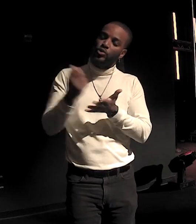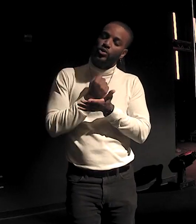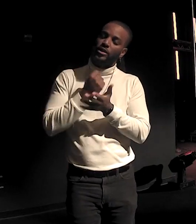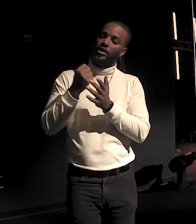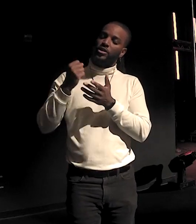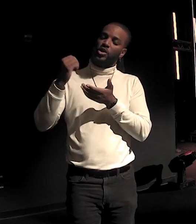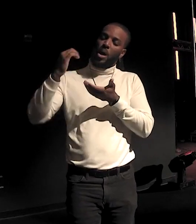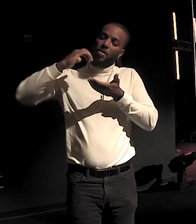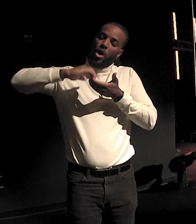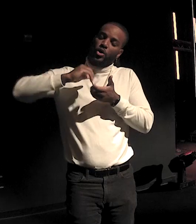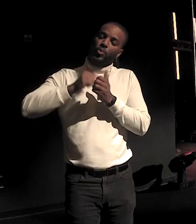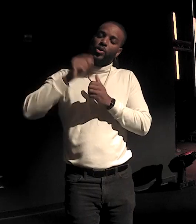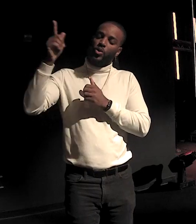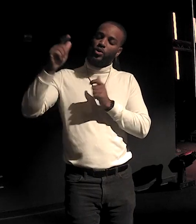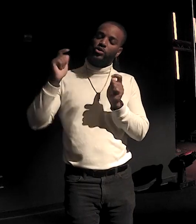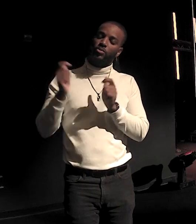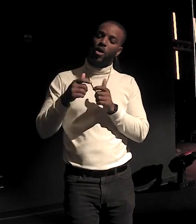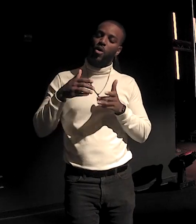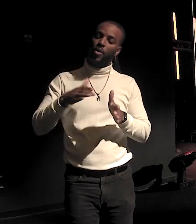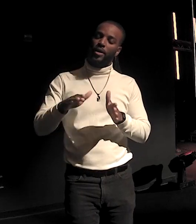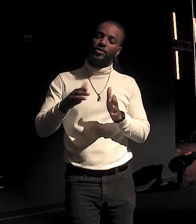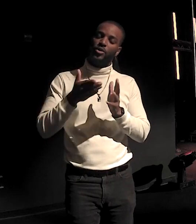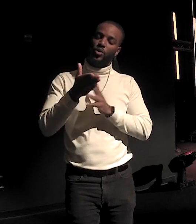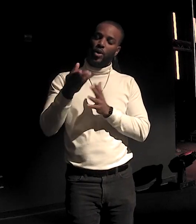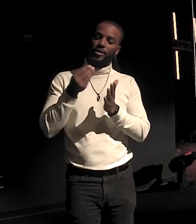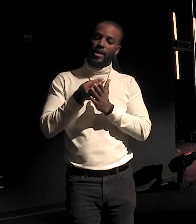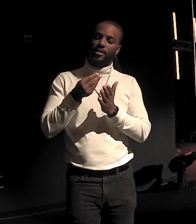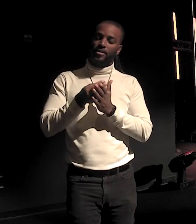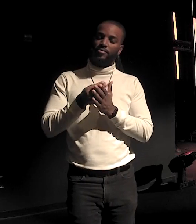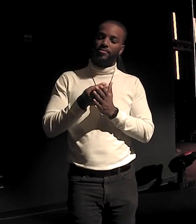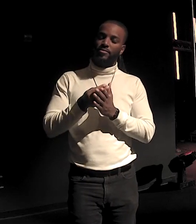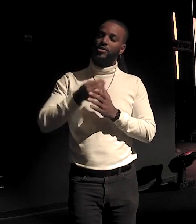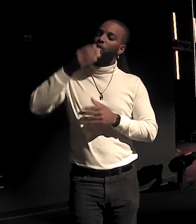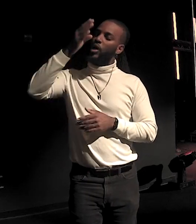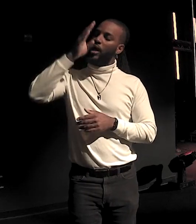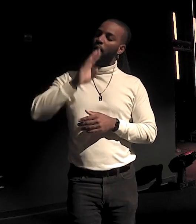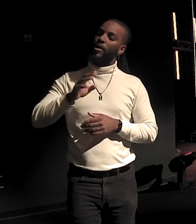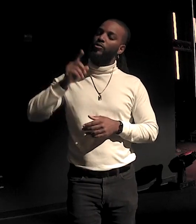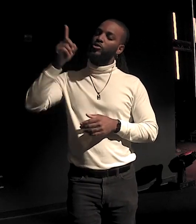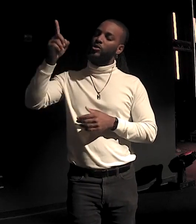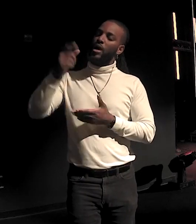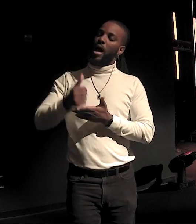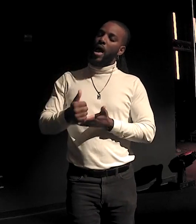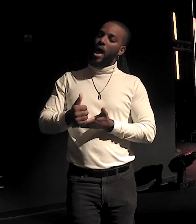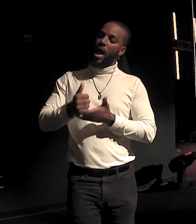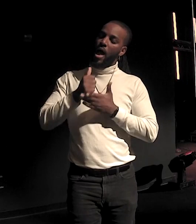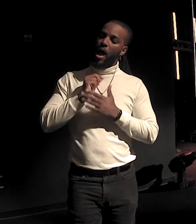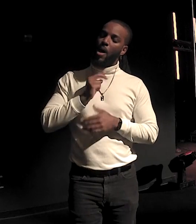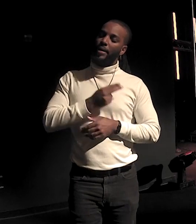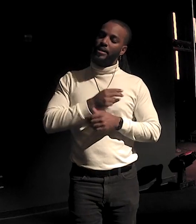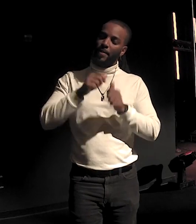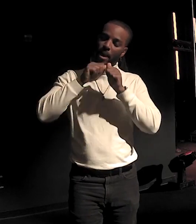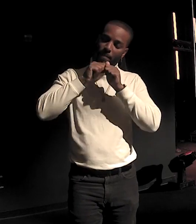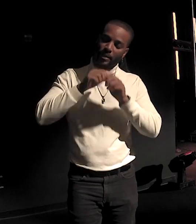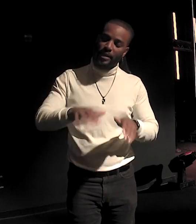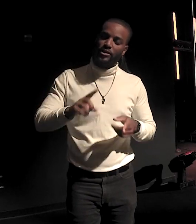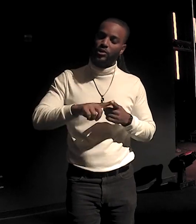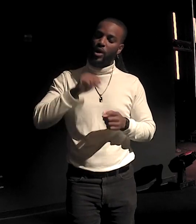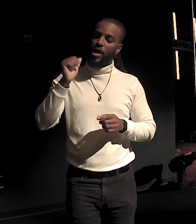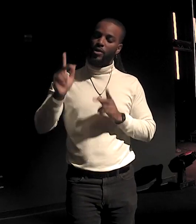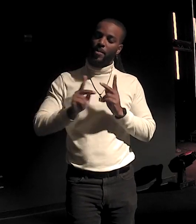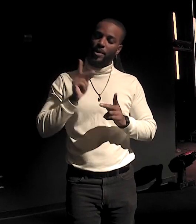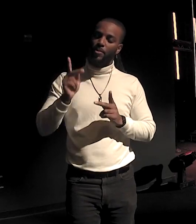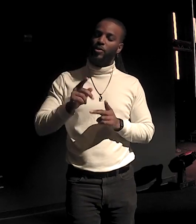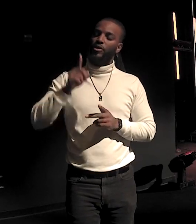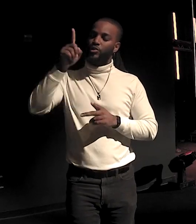you in small ways, like through the tithe. So God, would you just help this just to be a blessing to other people as you